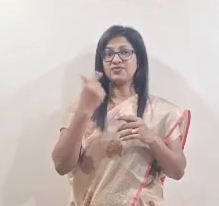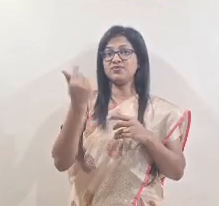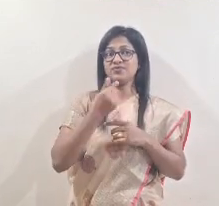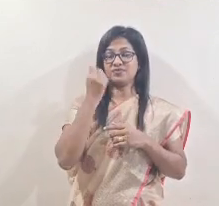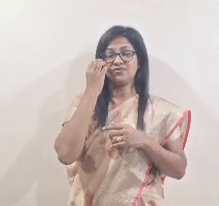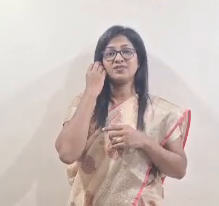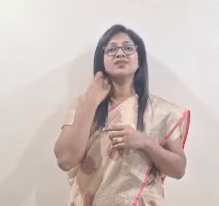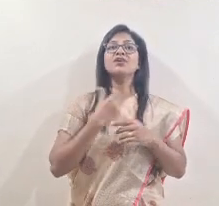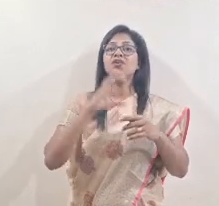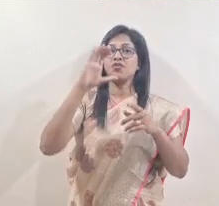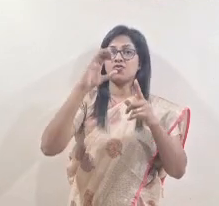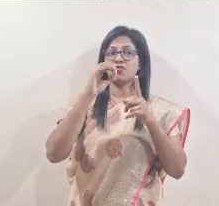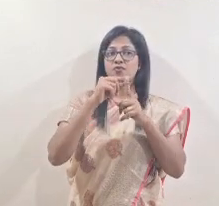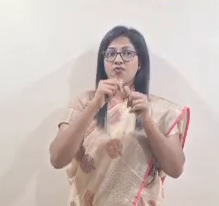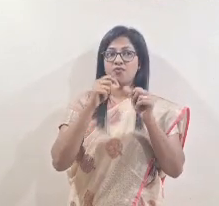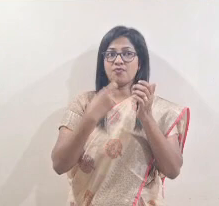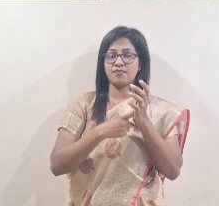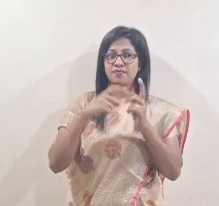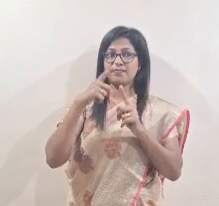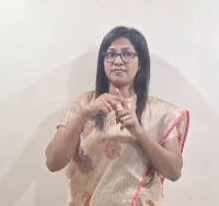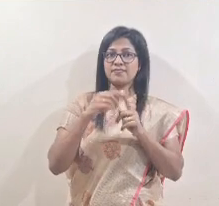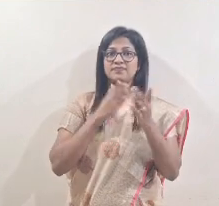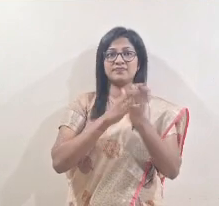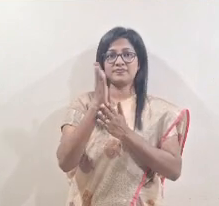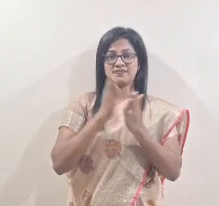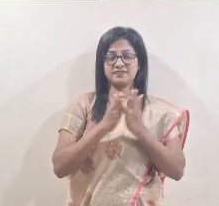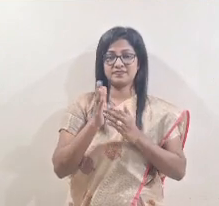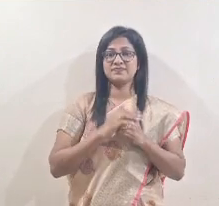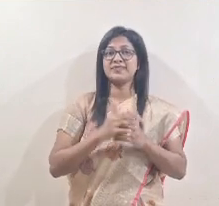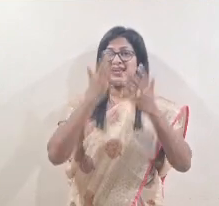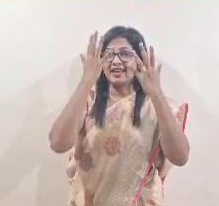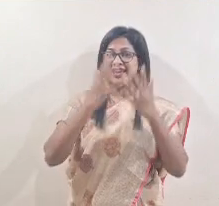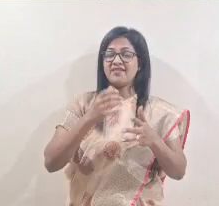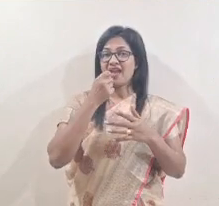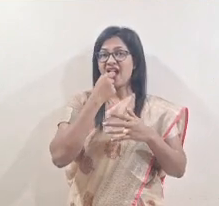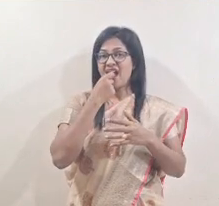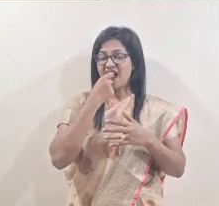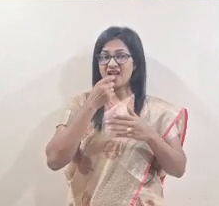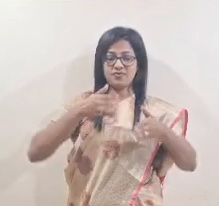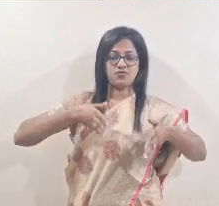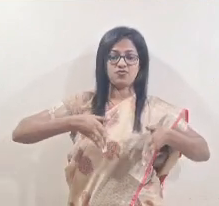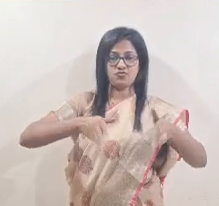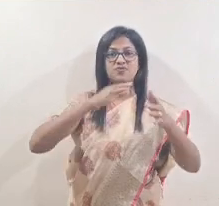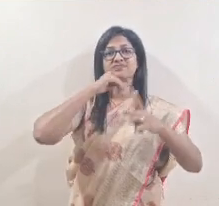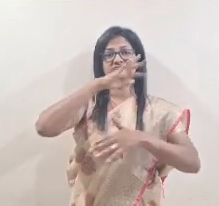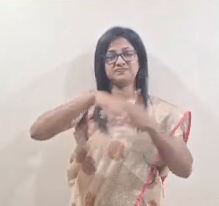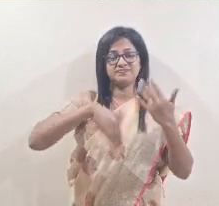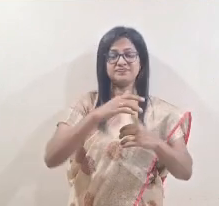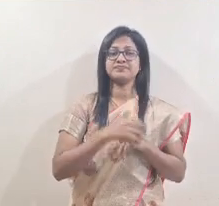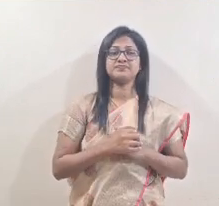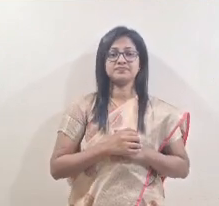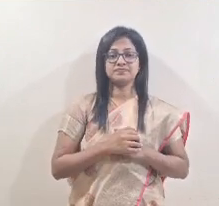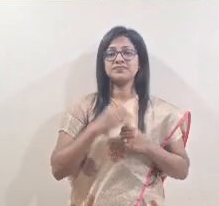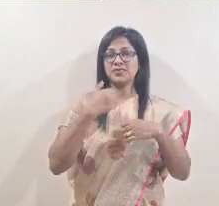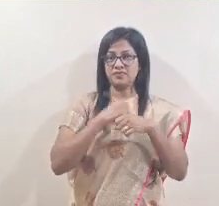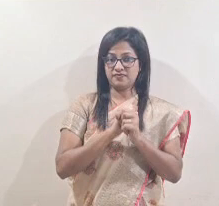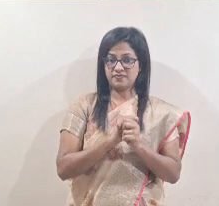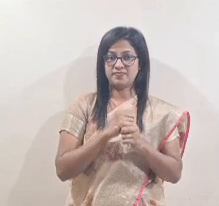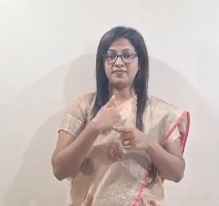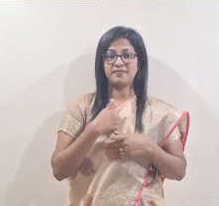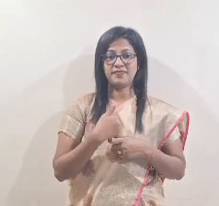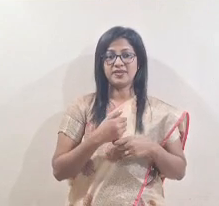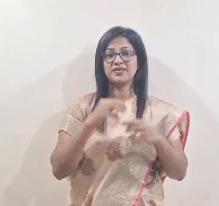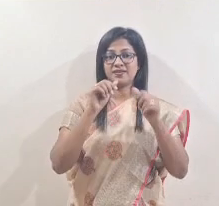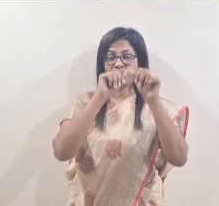the cohort methodology, and to estimate the this heavy metals from on-road emissions, we are developing